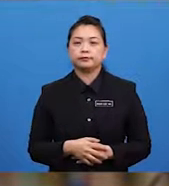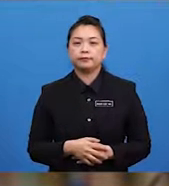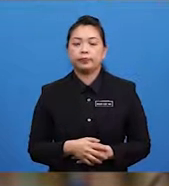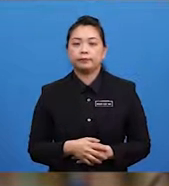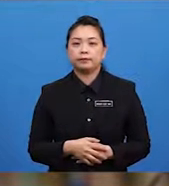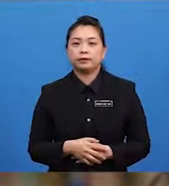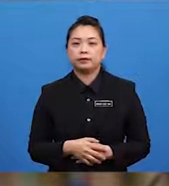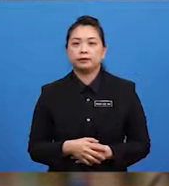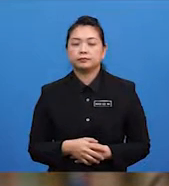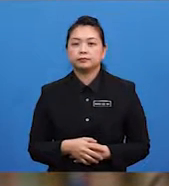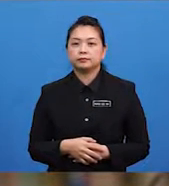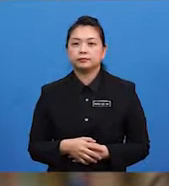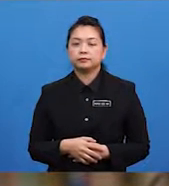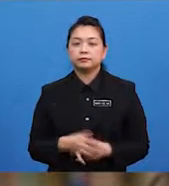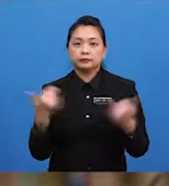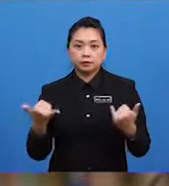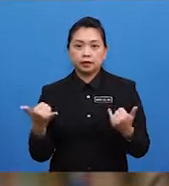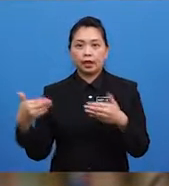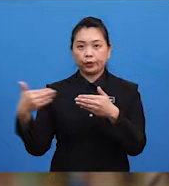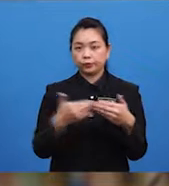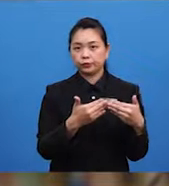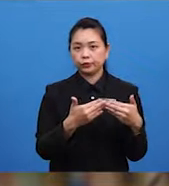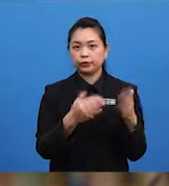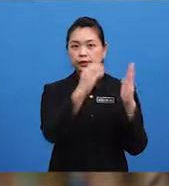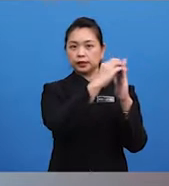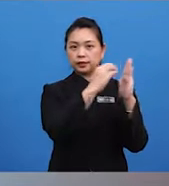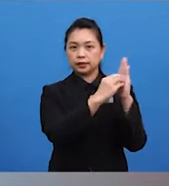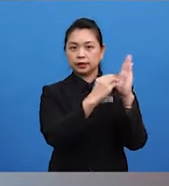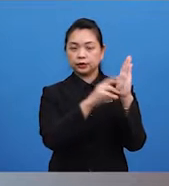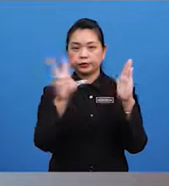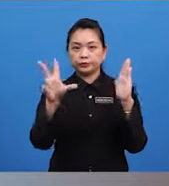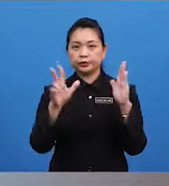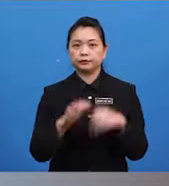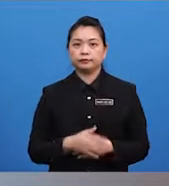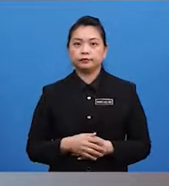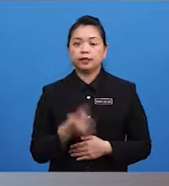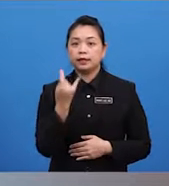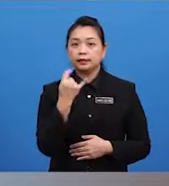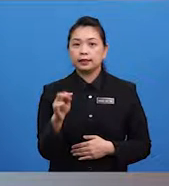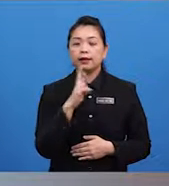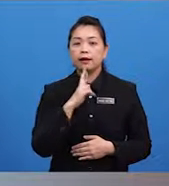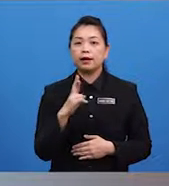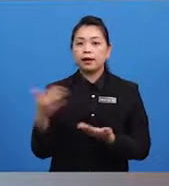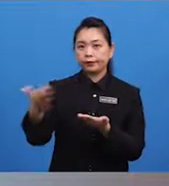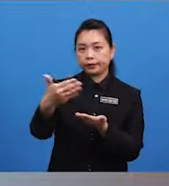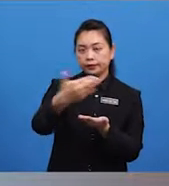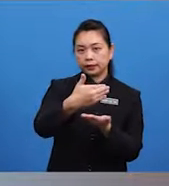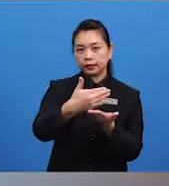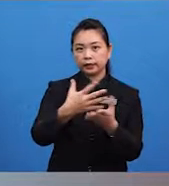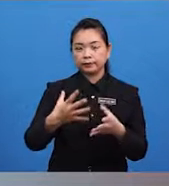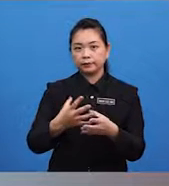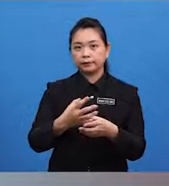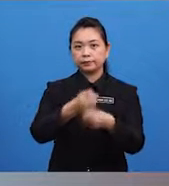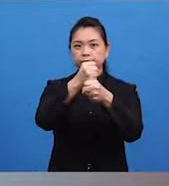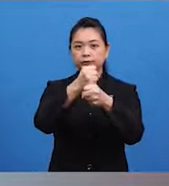Right, let's continue with paragraph 3. They are collected and vacuum-packed on